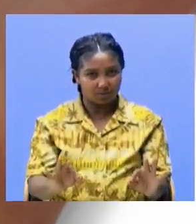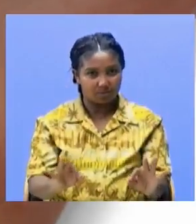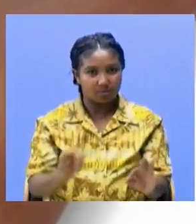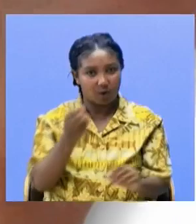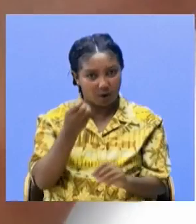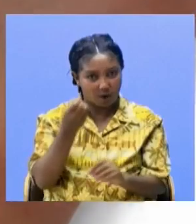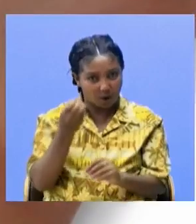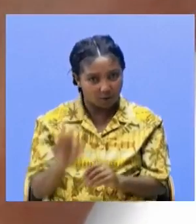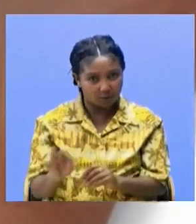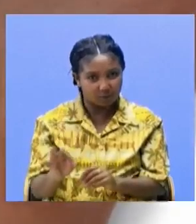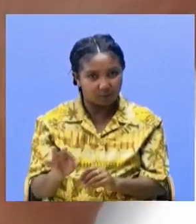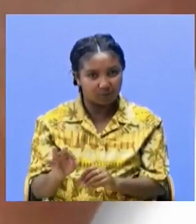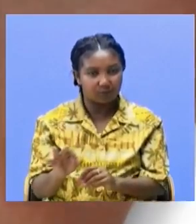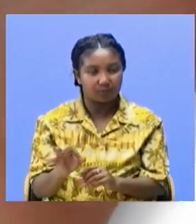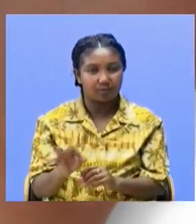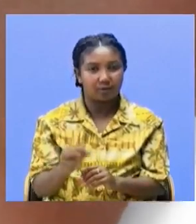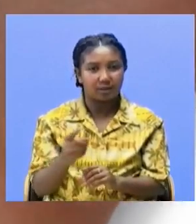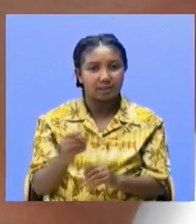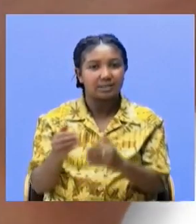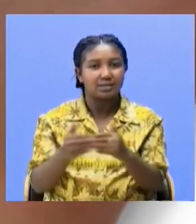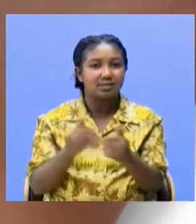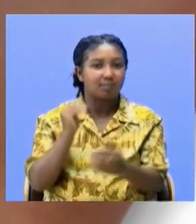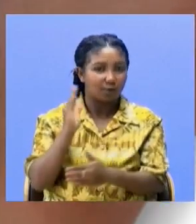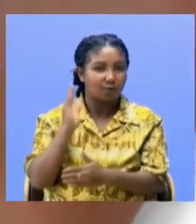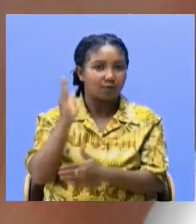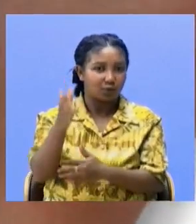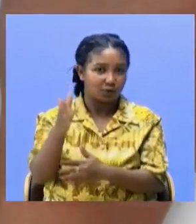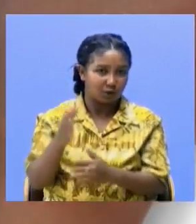of simple future.